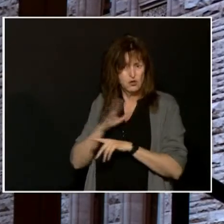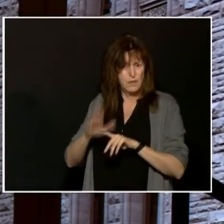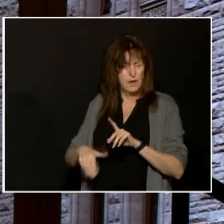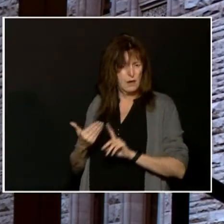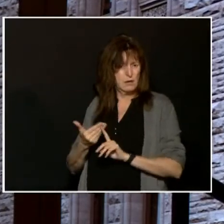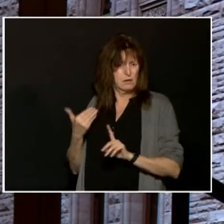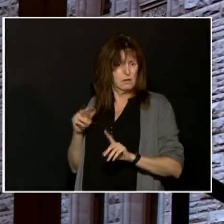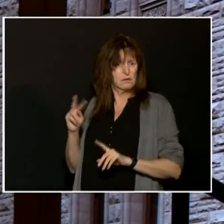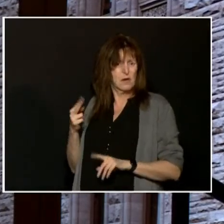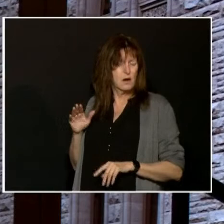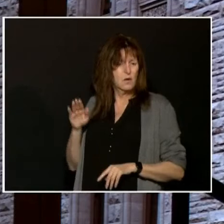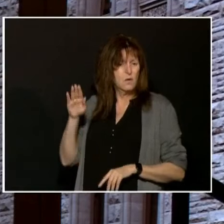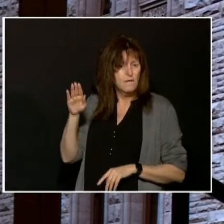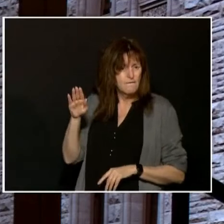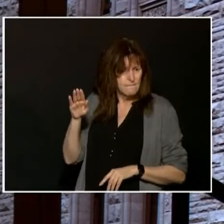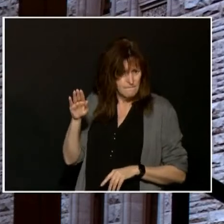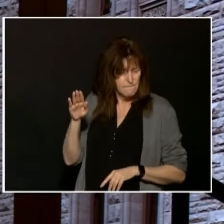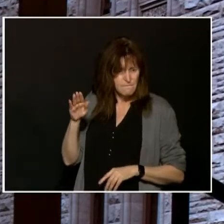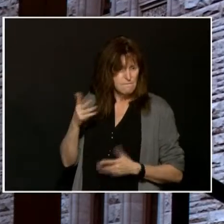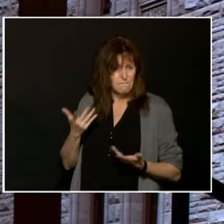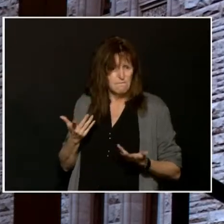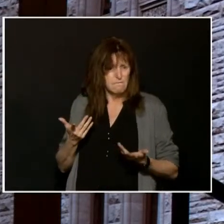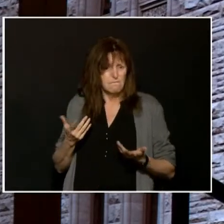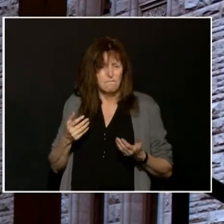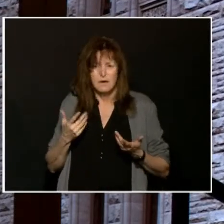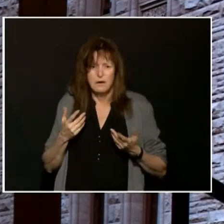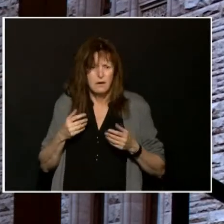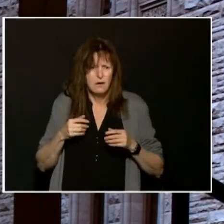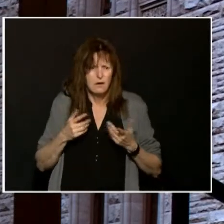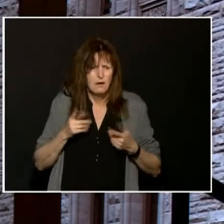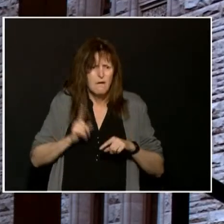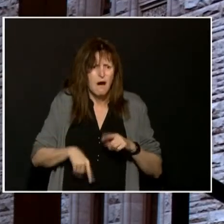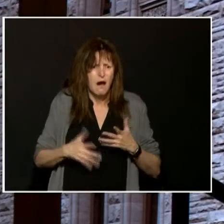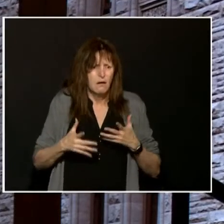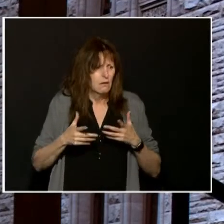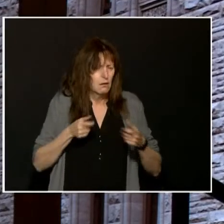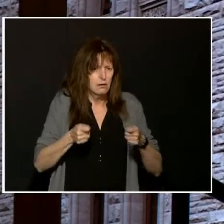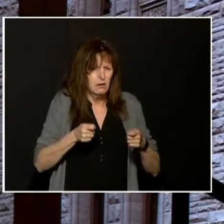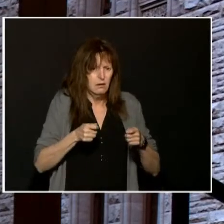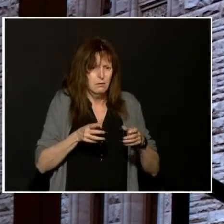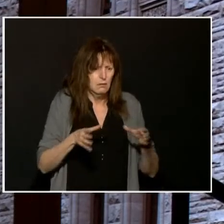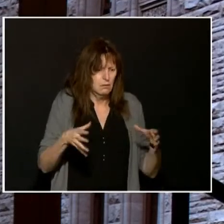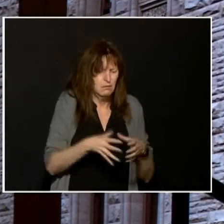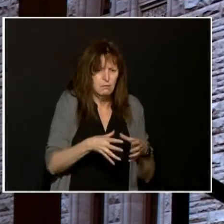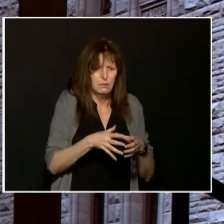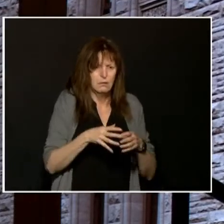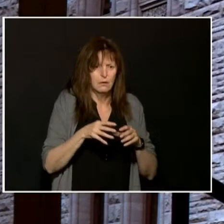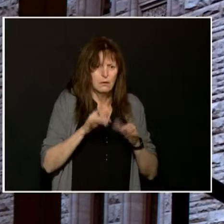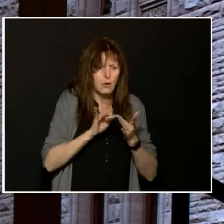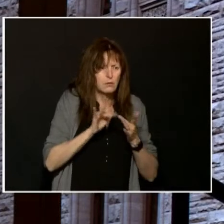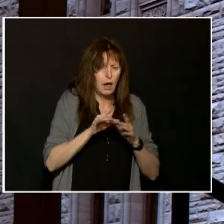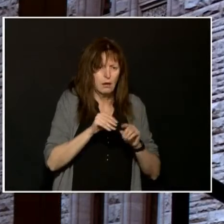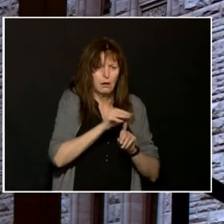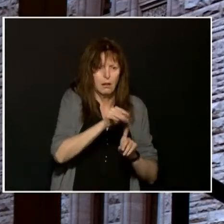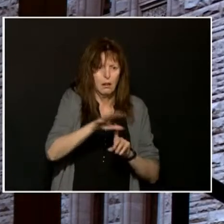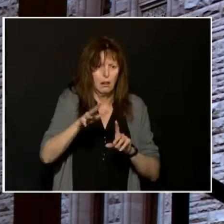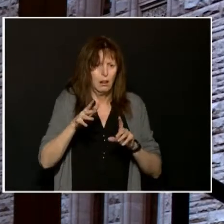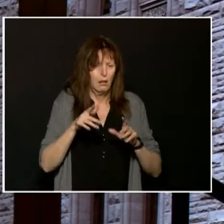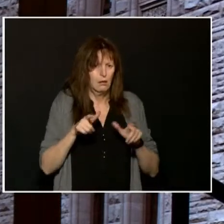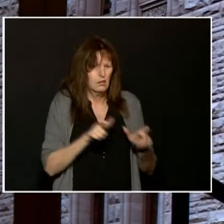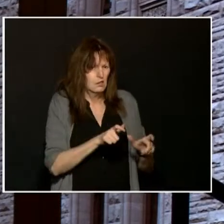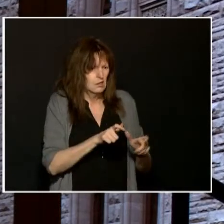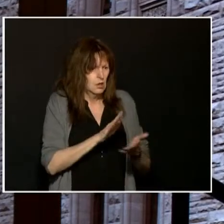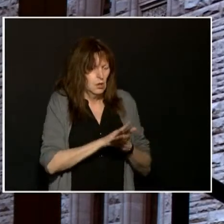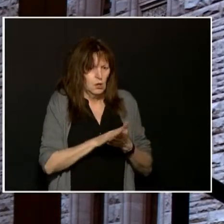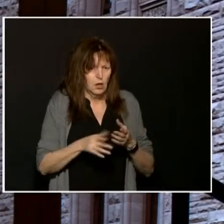to keep up with the case contact management. That was that barrier to protect schools from having intense or transmission within the